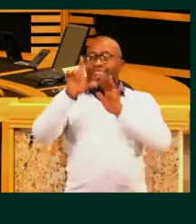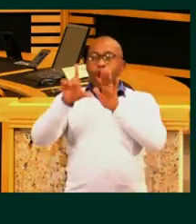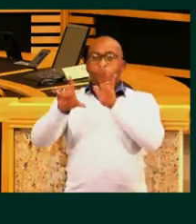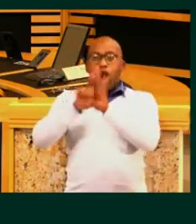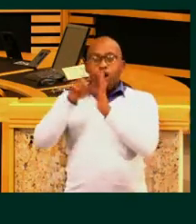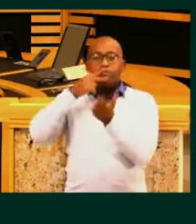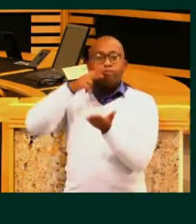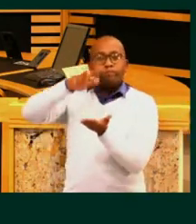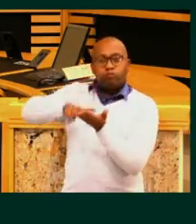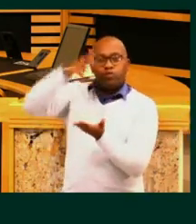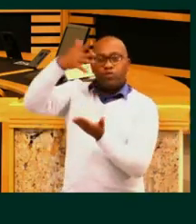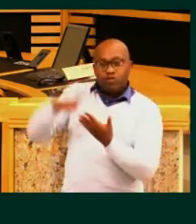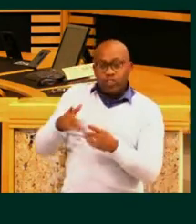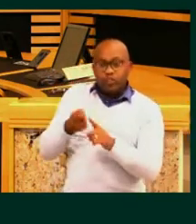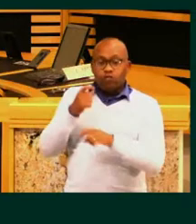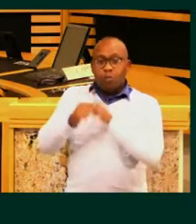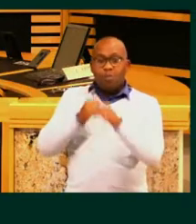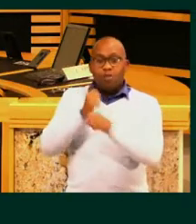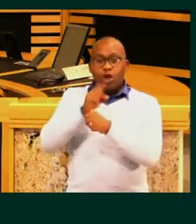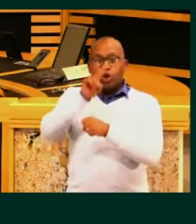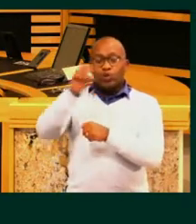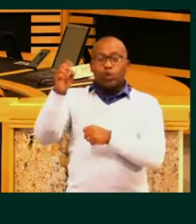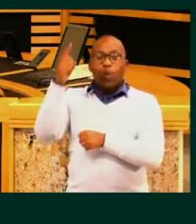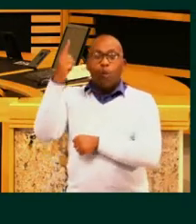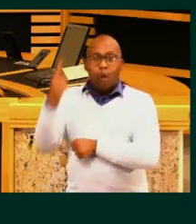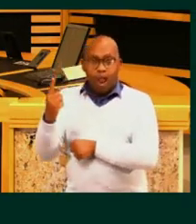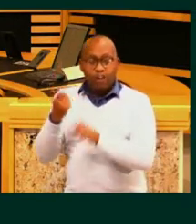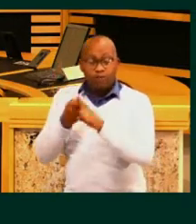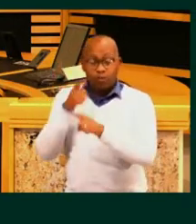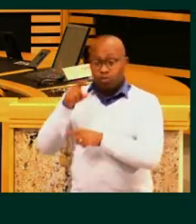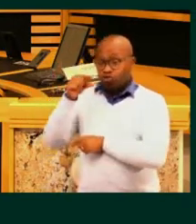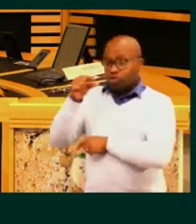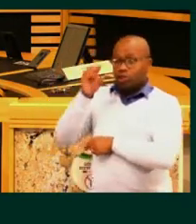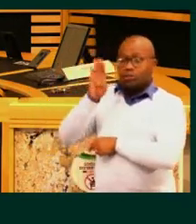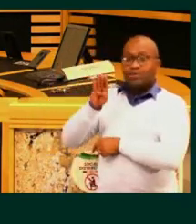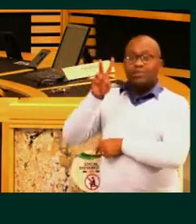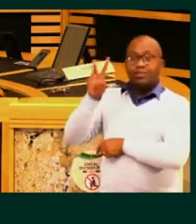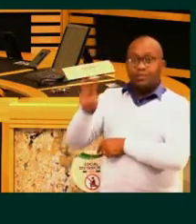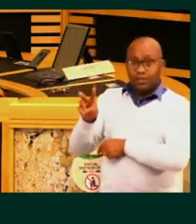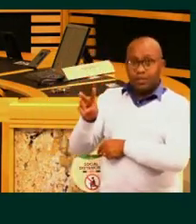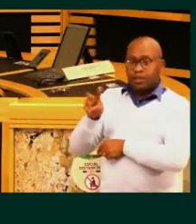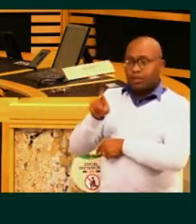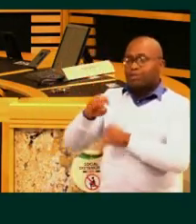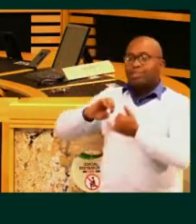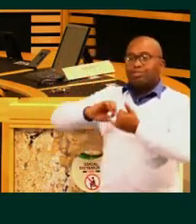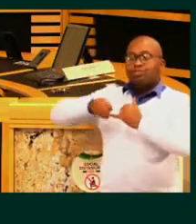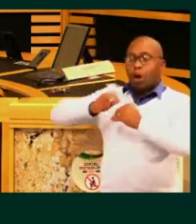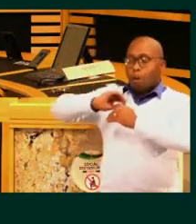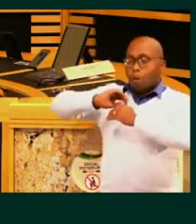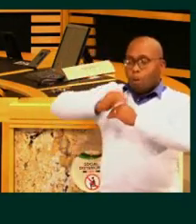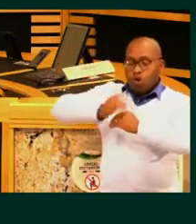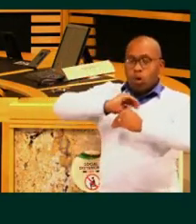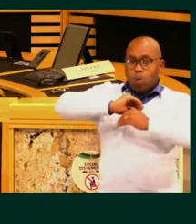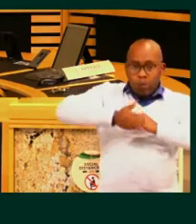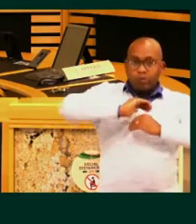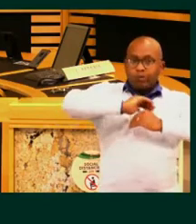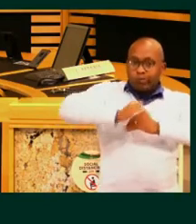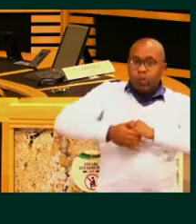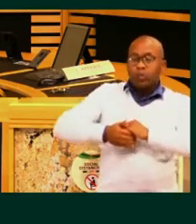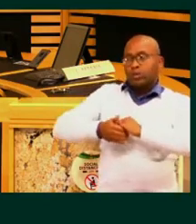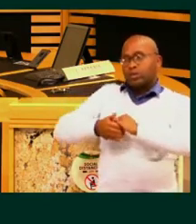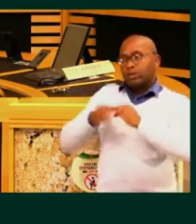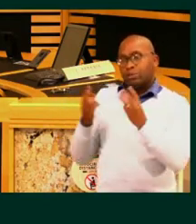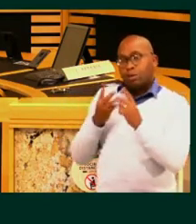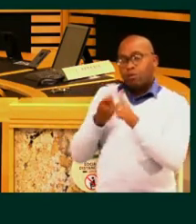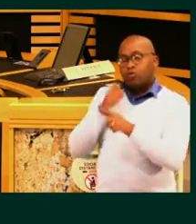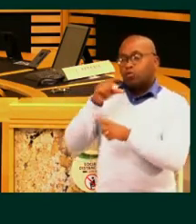criminal justice system in respond to the gbv enhancing protection for survivors that and also strengthening the